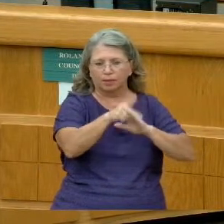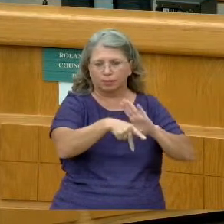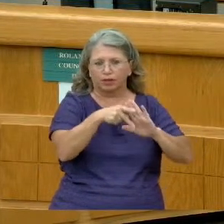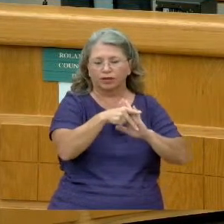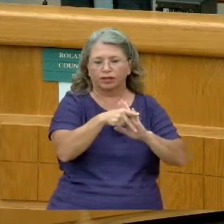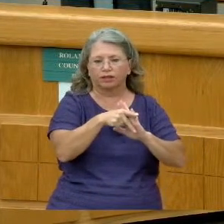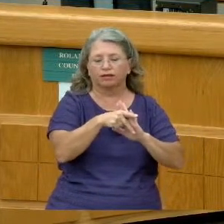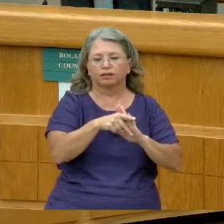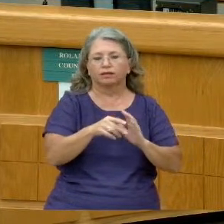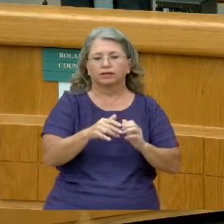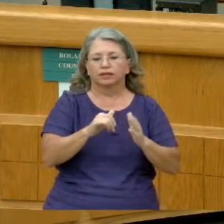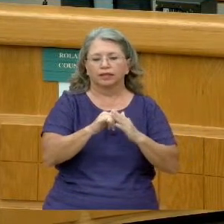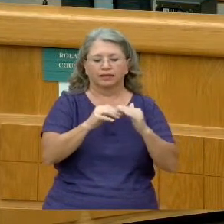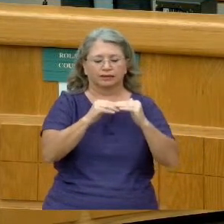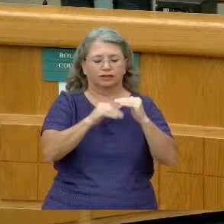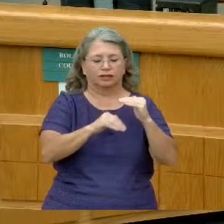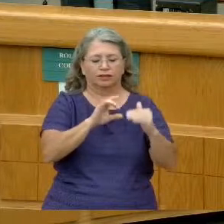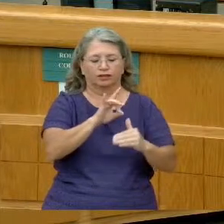all the cases.